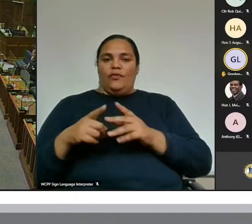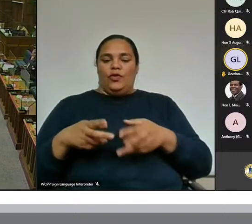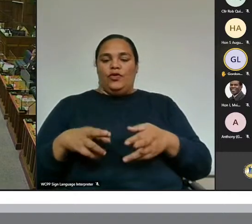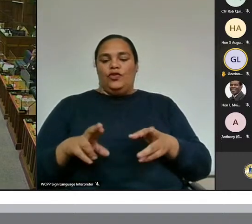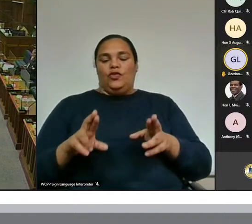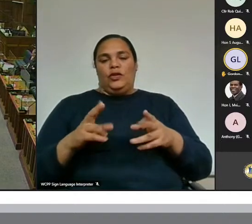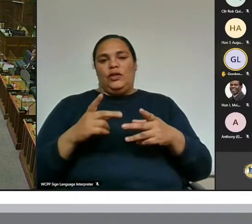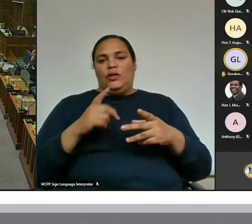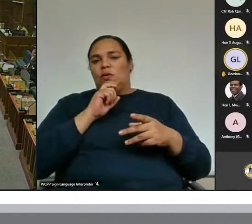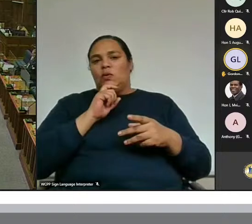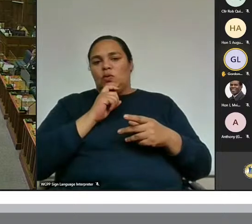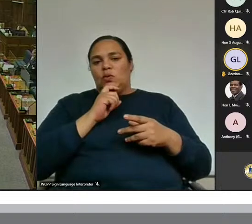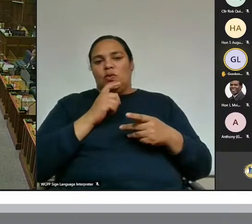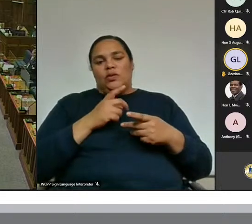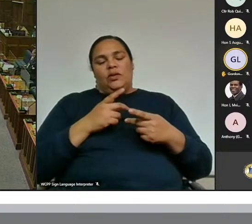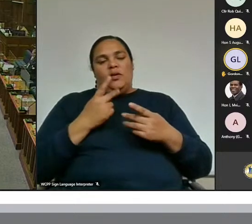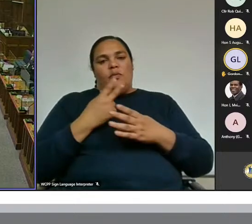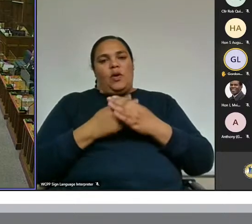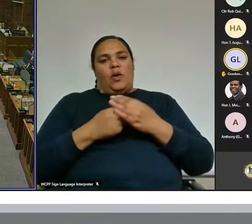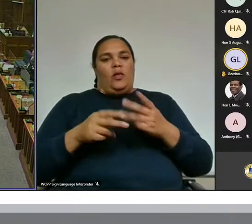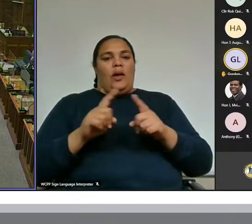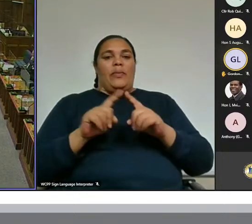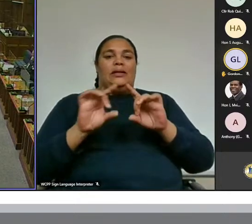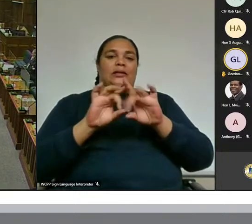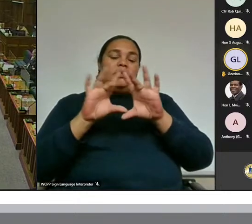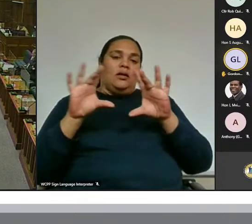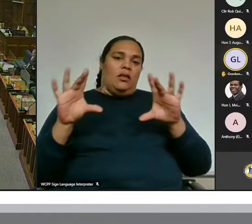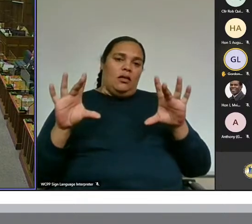illumination on these roads. And there is clear